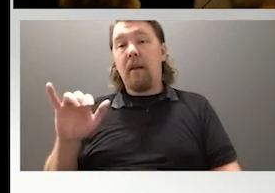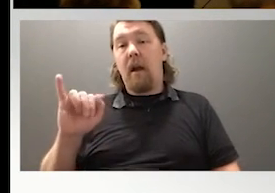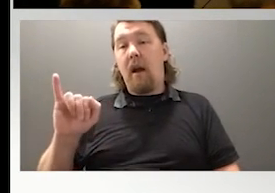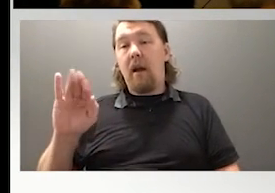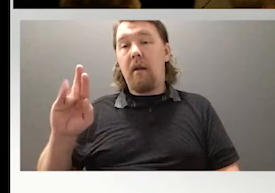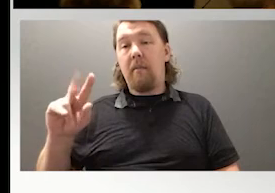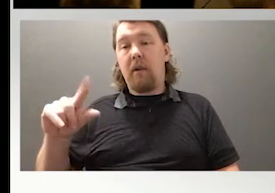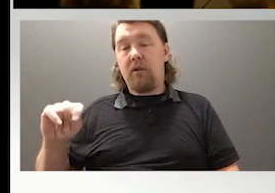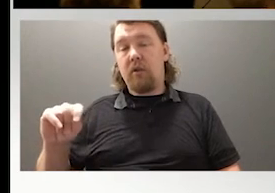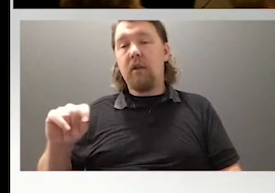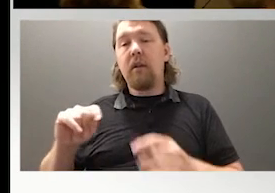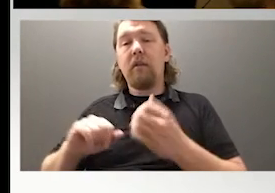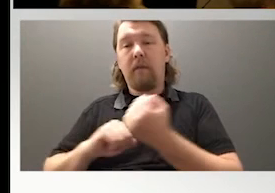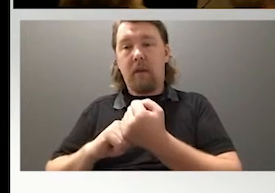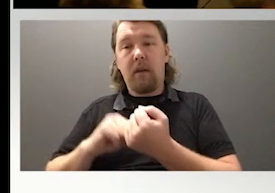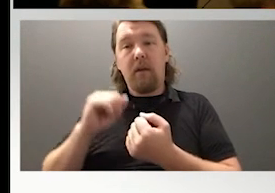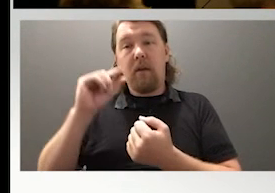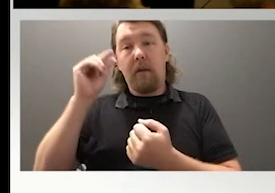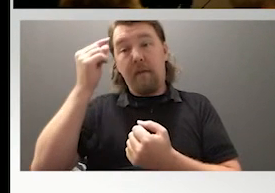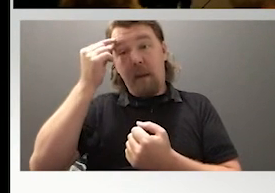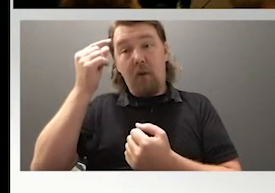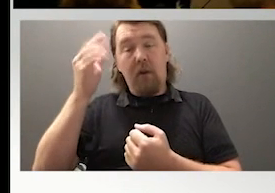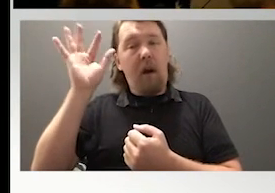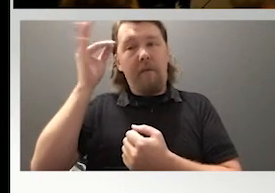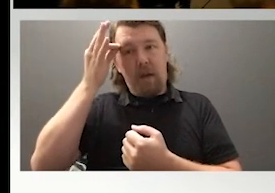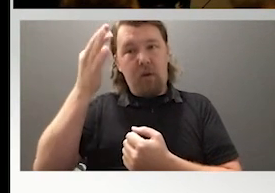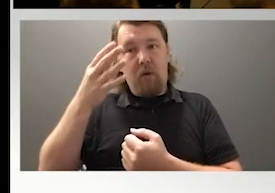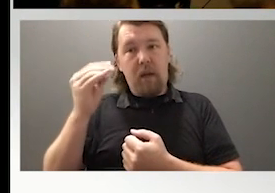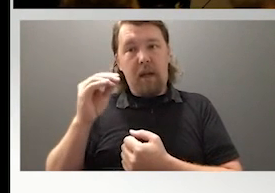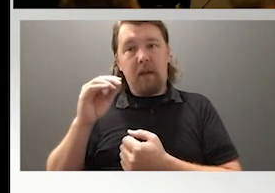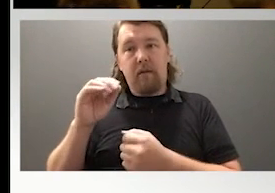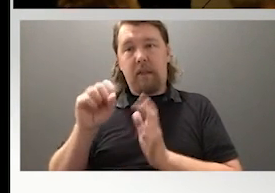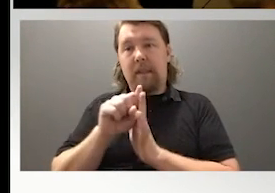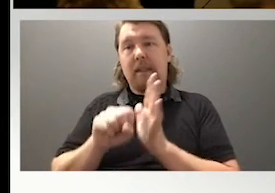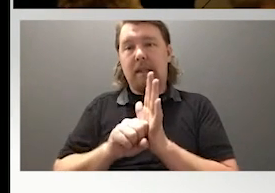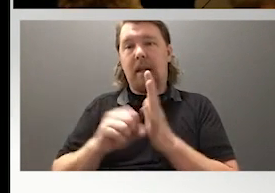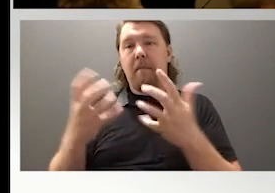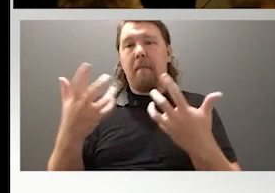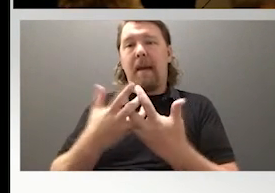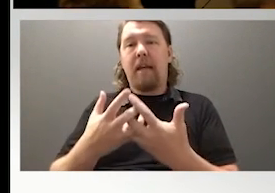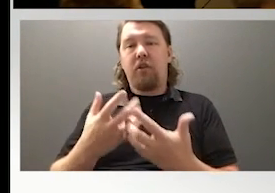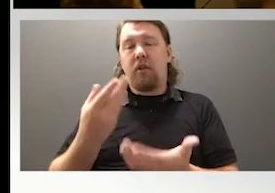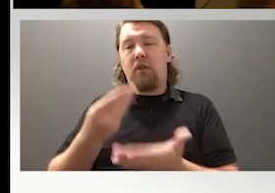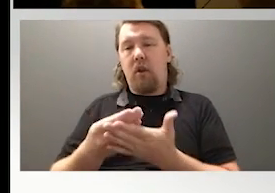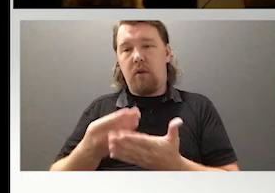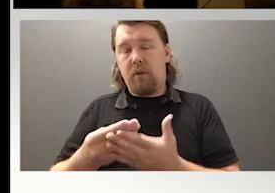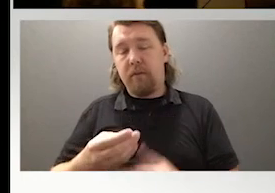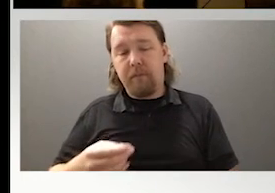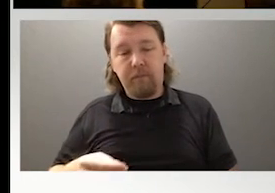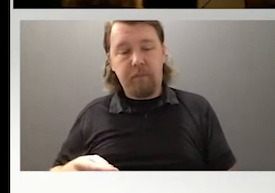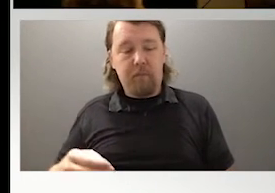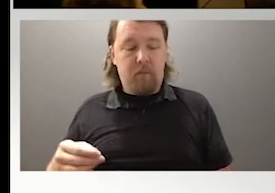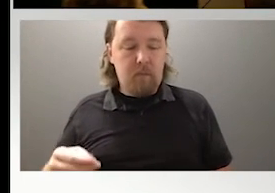both federal and matching state dollars. And these services